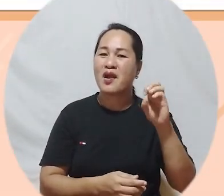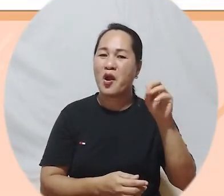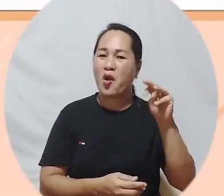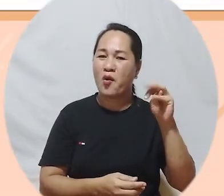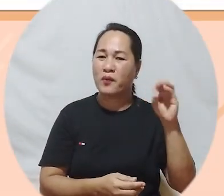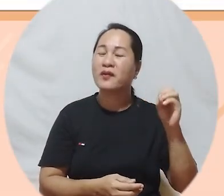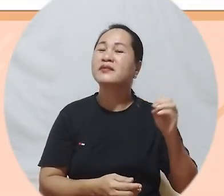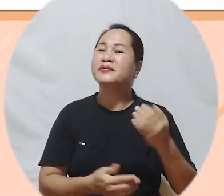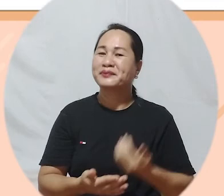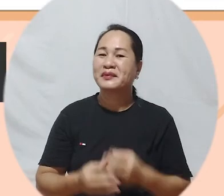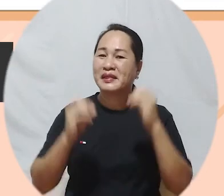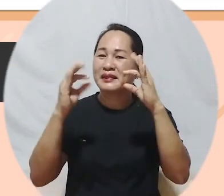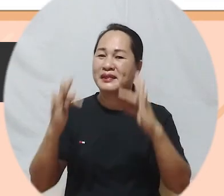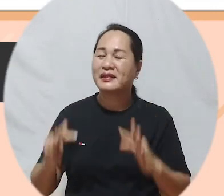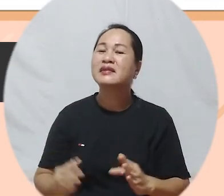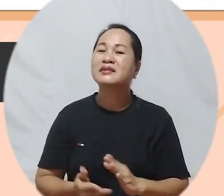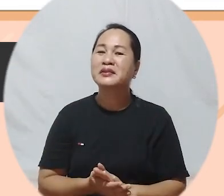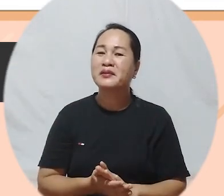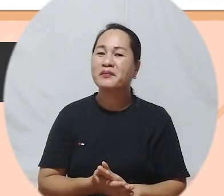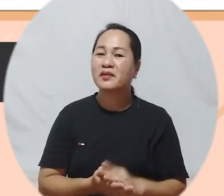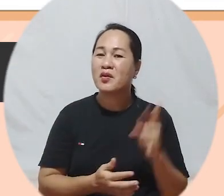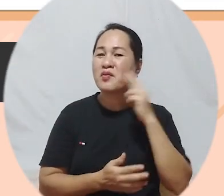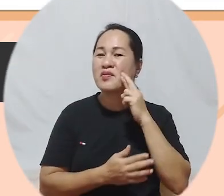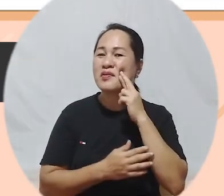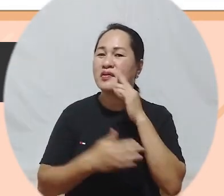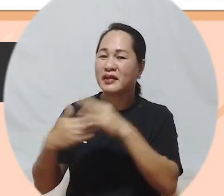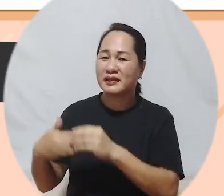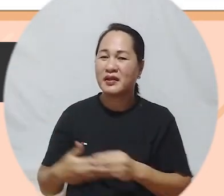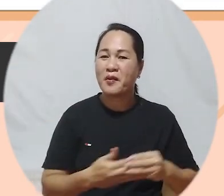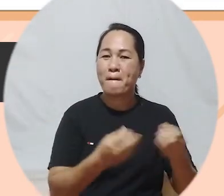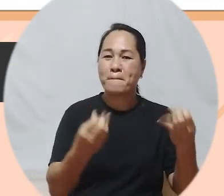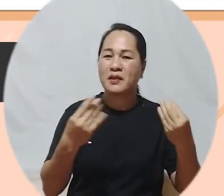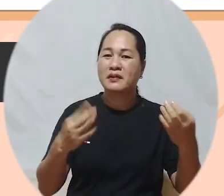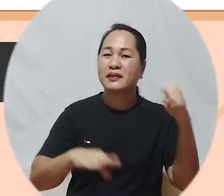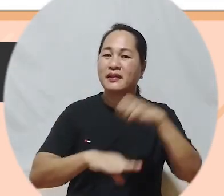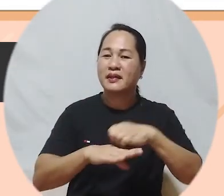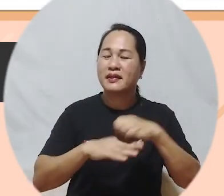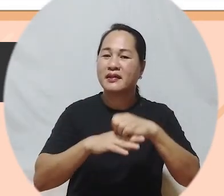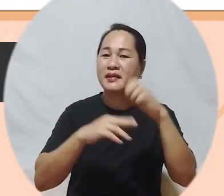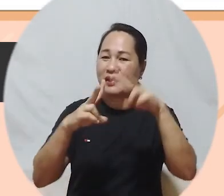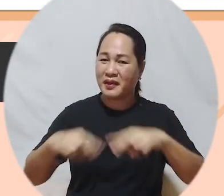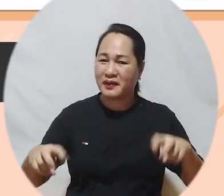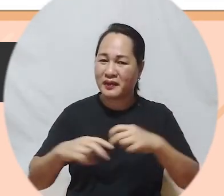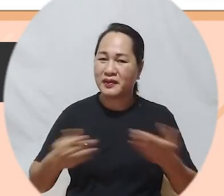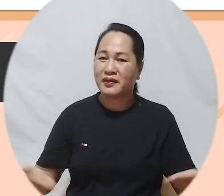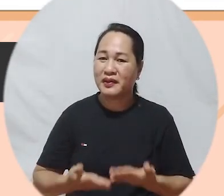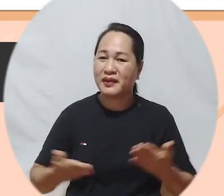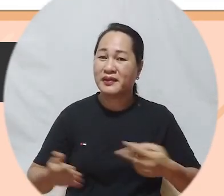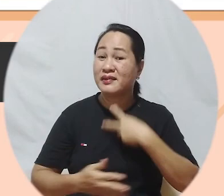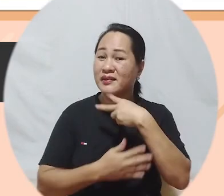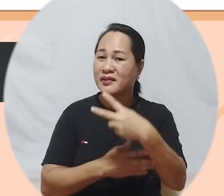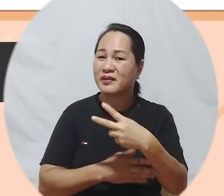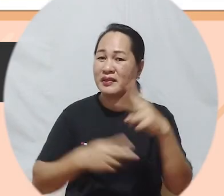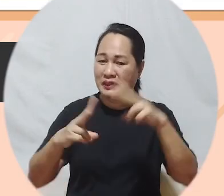Until then, this has been Teacher Rosie, always ready to guide you for more English adventures.